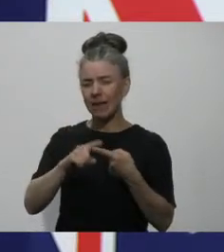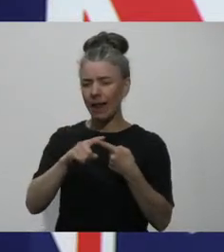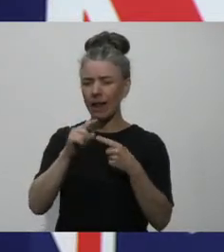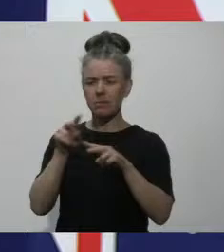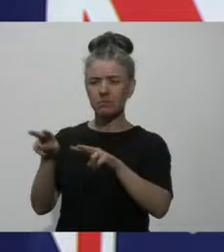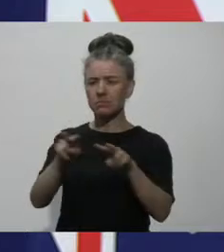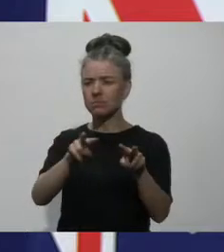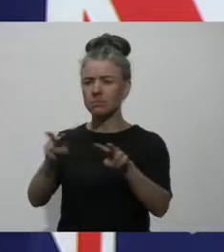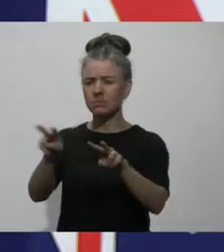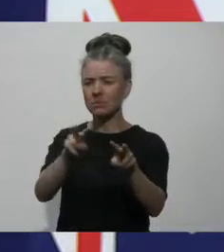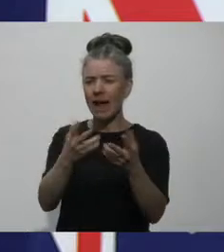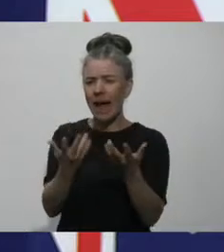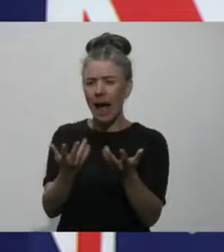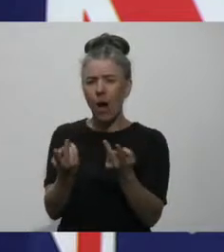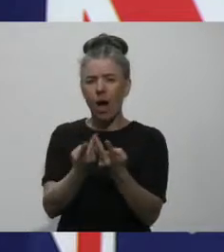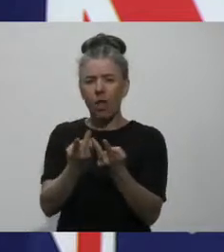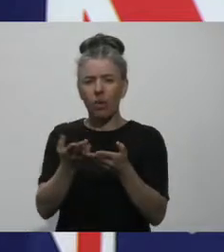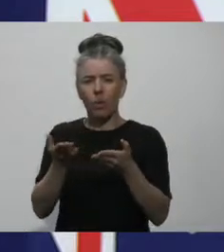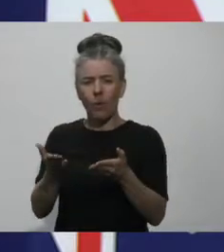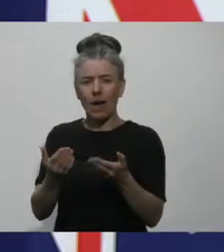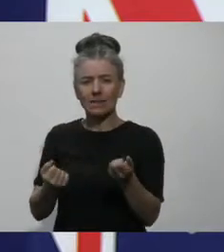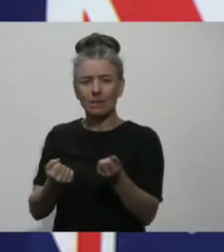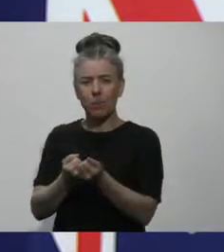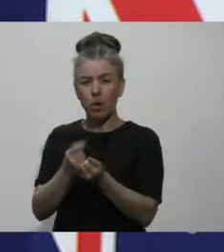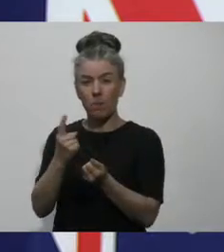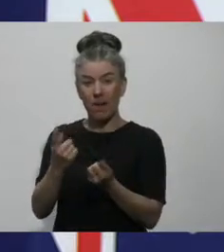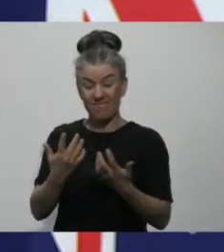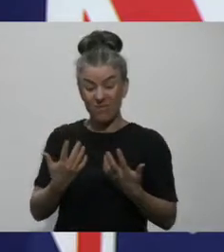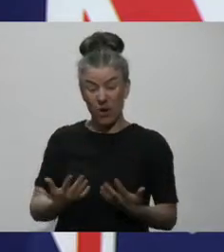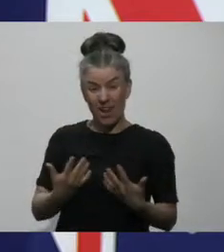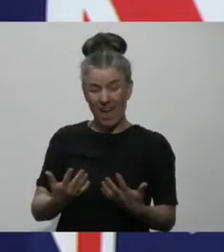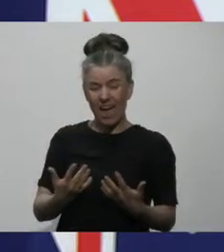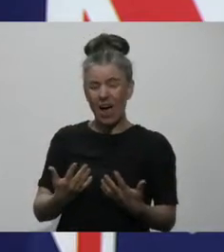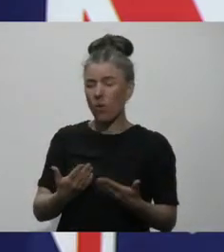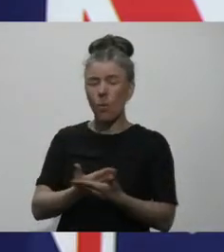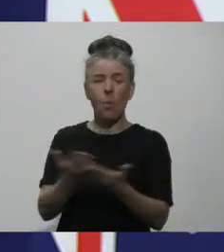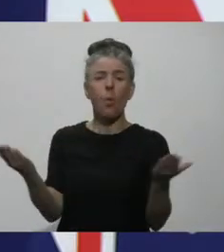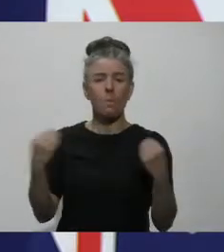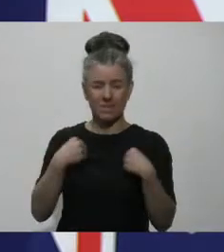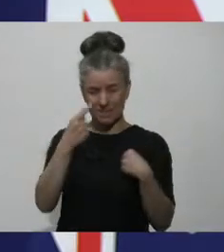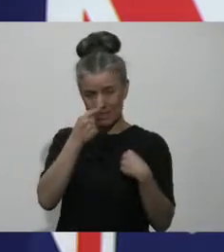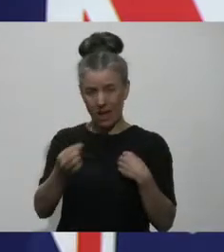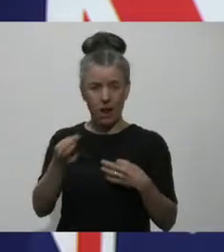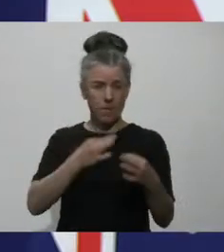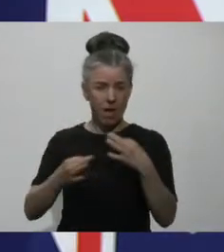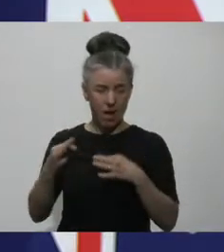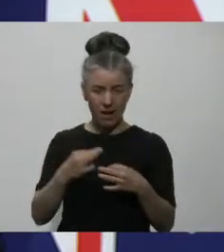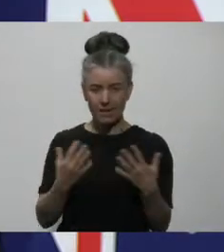else we can do, but obviously in the immediate term this will be available to all of those businesses. Jenna.